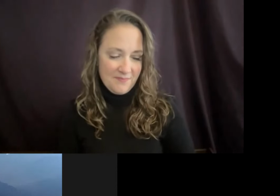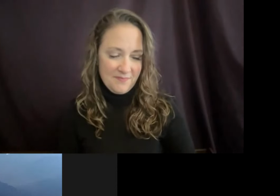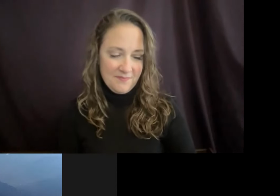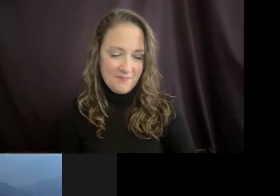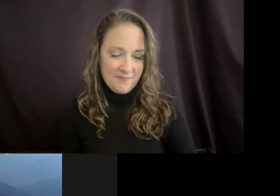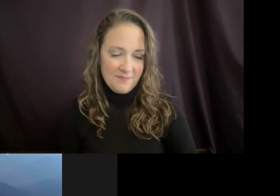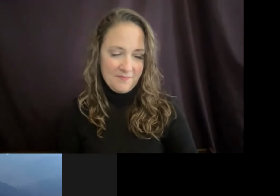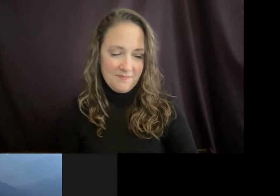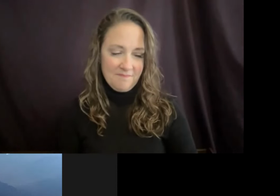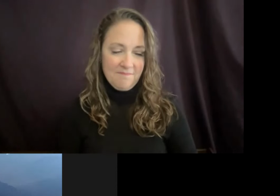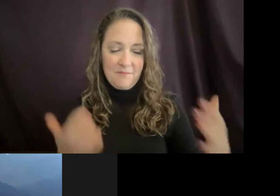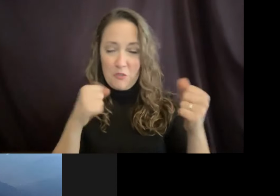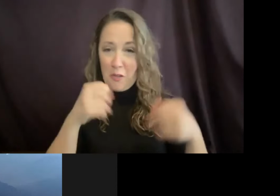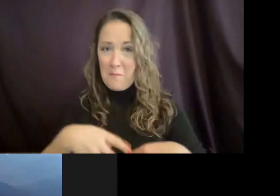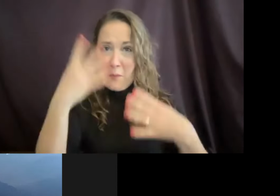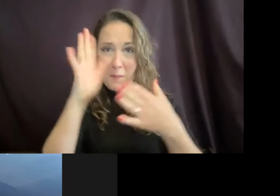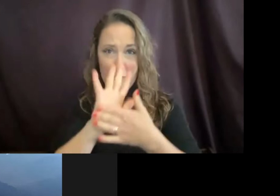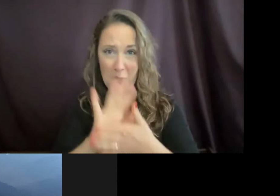Trying to pull this video up.